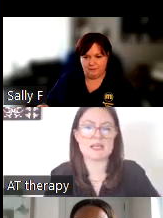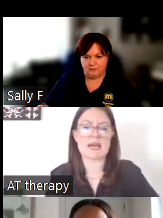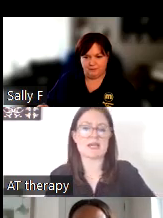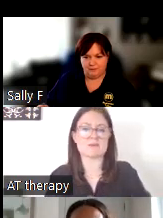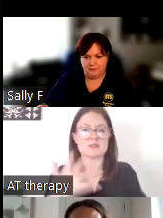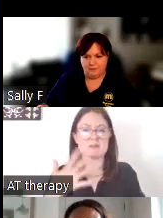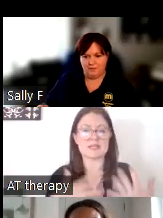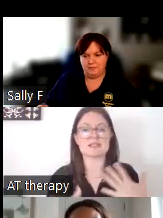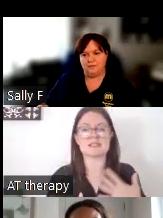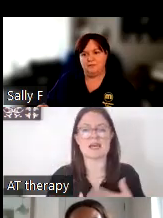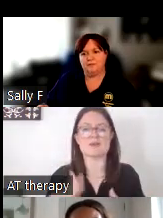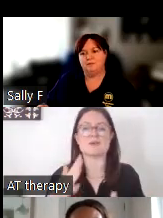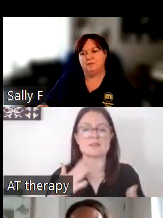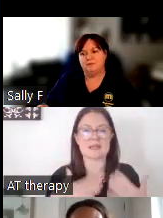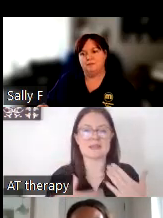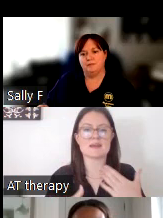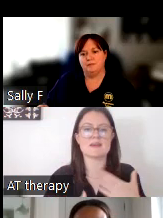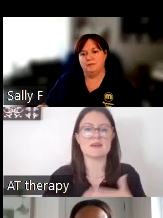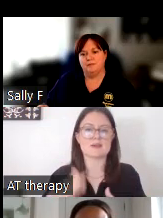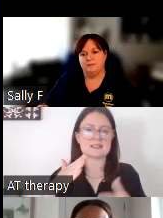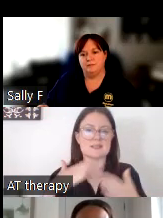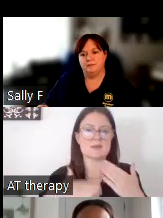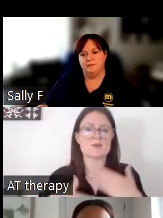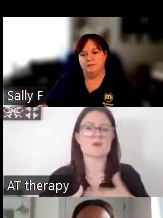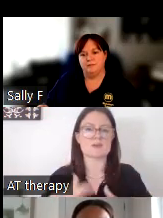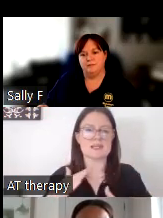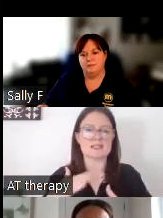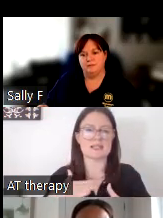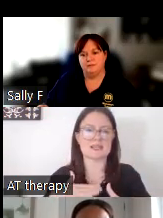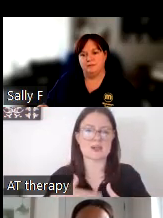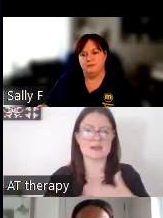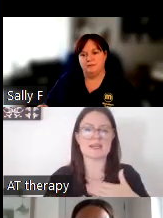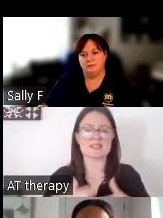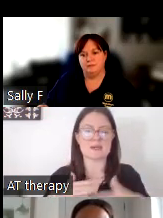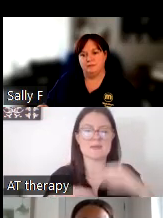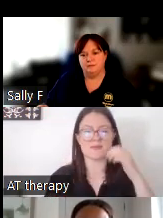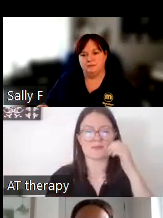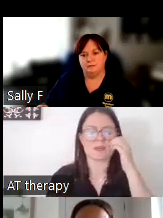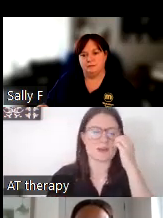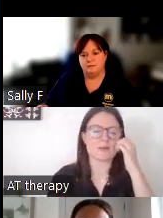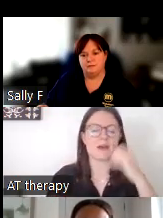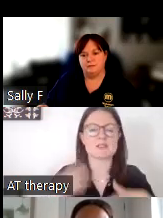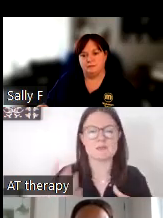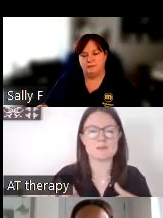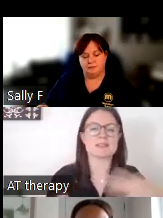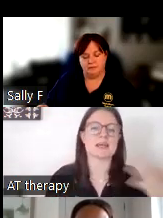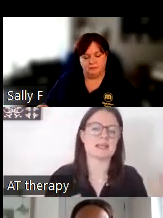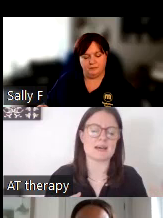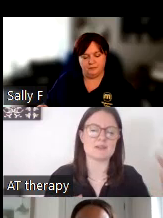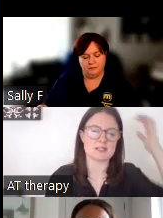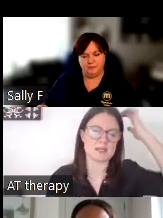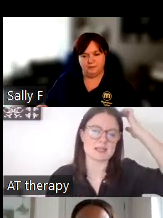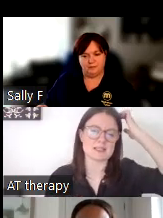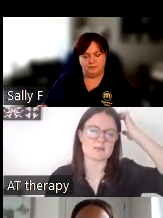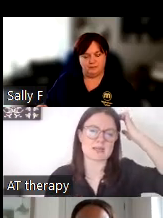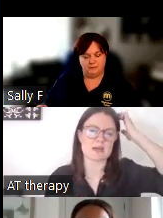as we aim to speak and sign all together, because there's a bit more processing going into it, having to remember the sign and